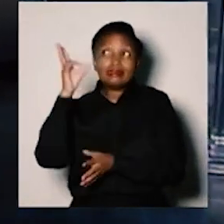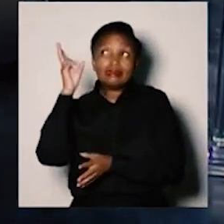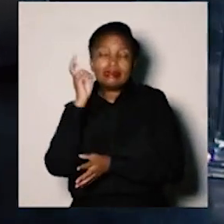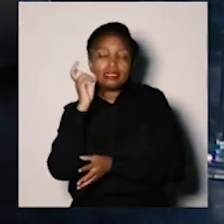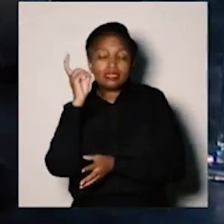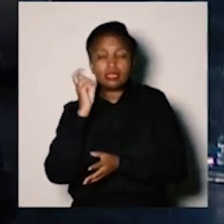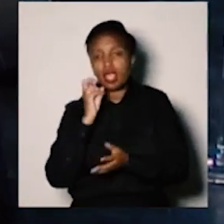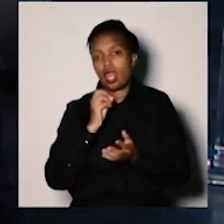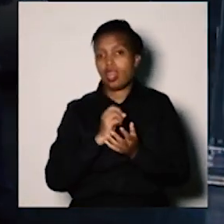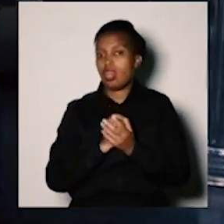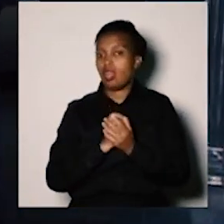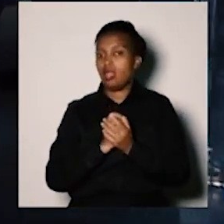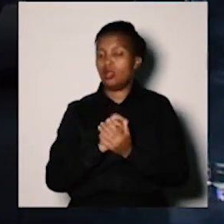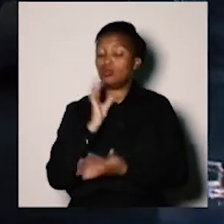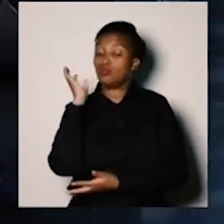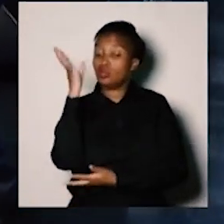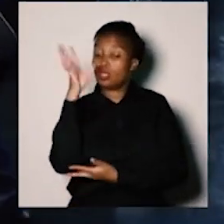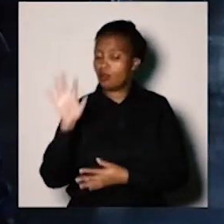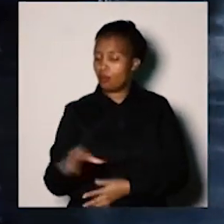they will also come here.